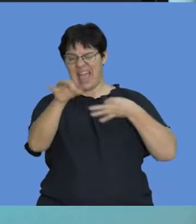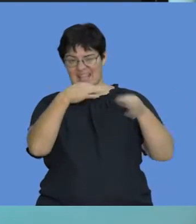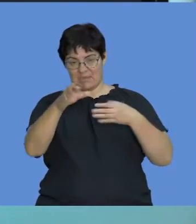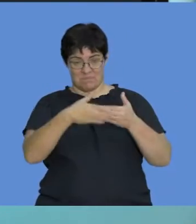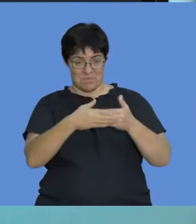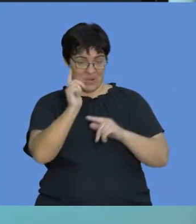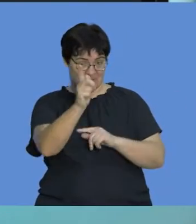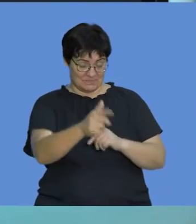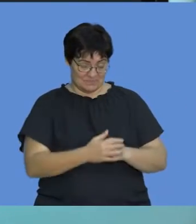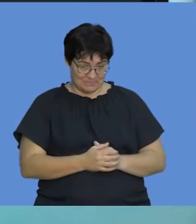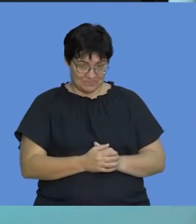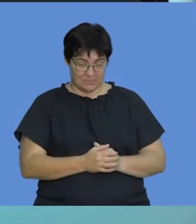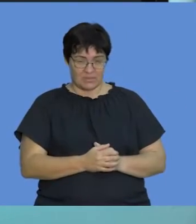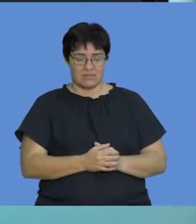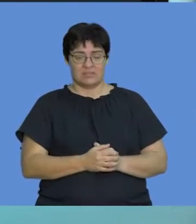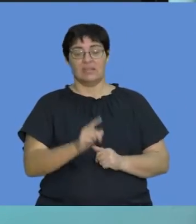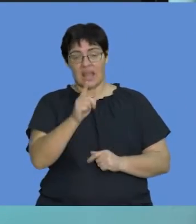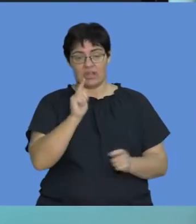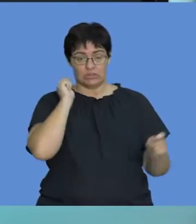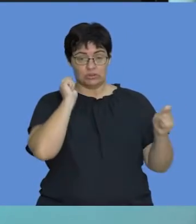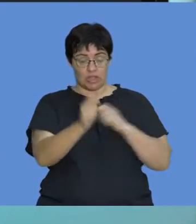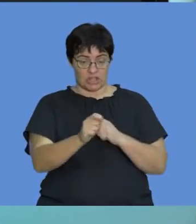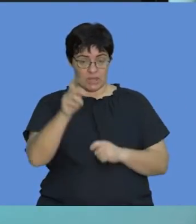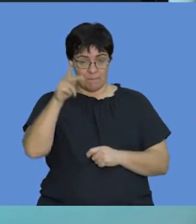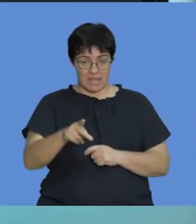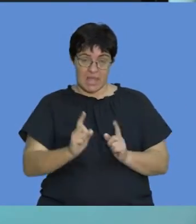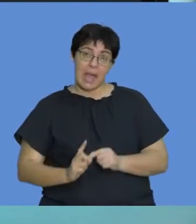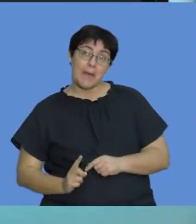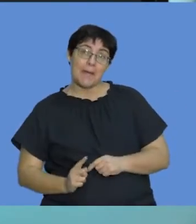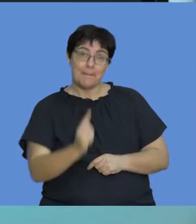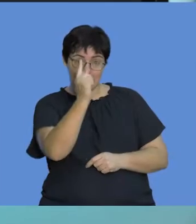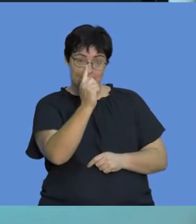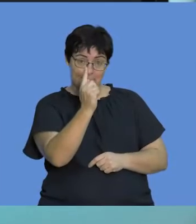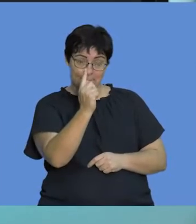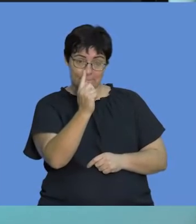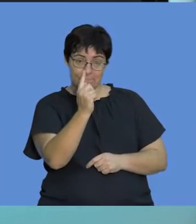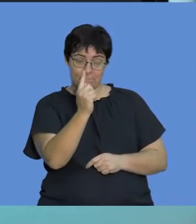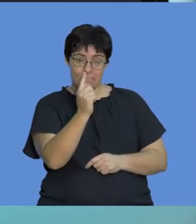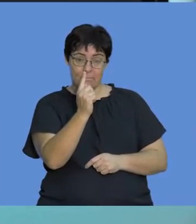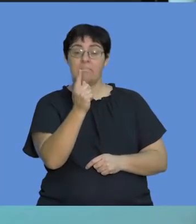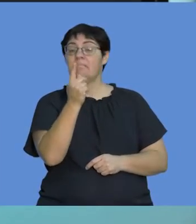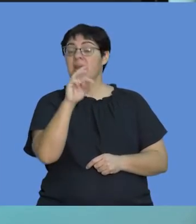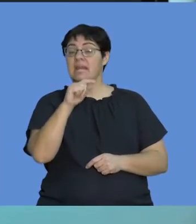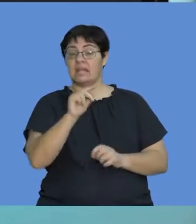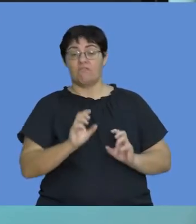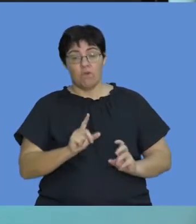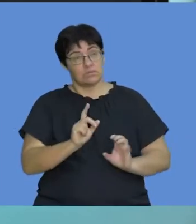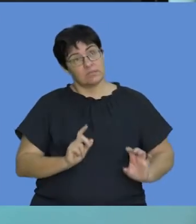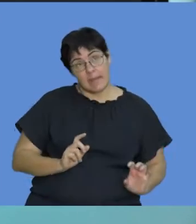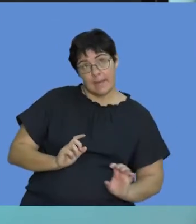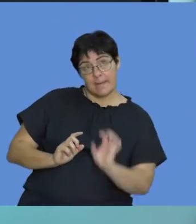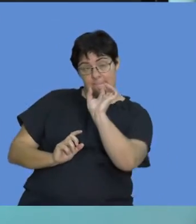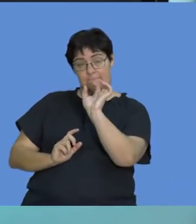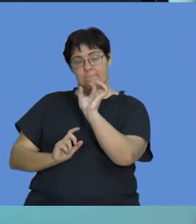break it down a little bit further later on. If change in momentum is upwards, then the net force must have